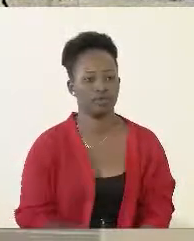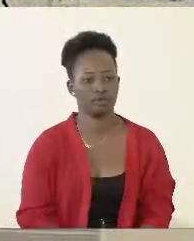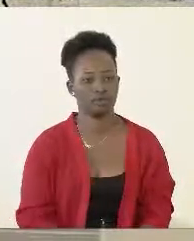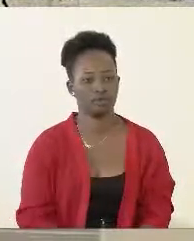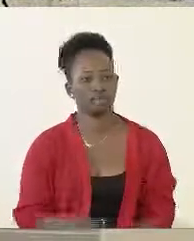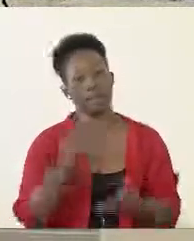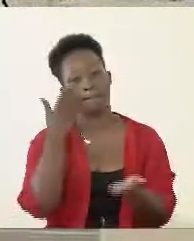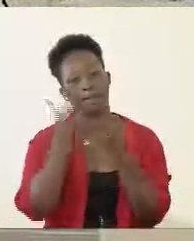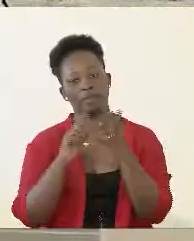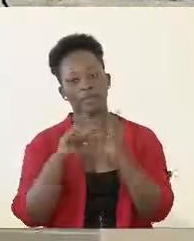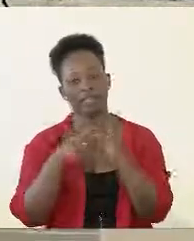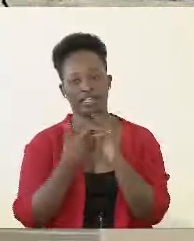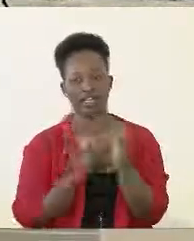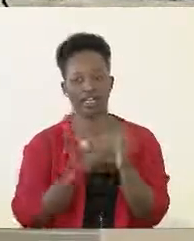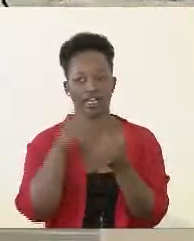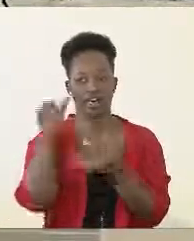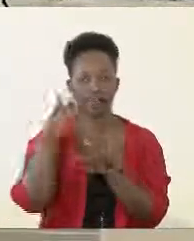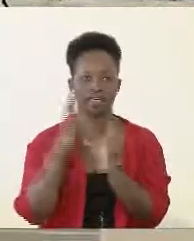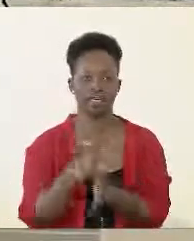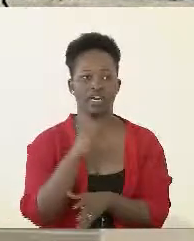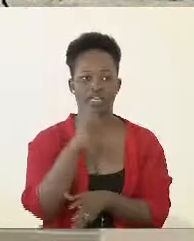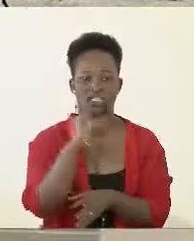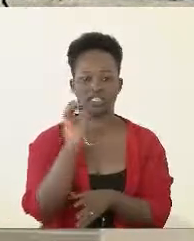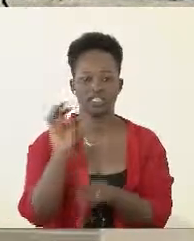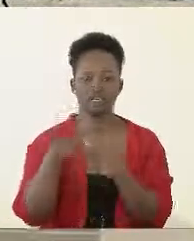maybe there was a reduction